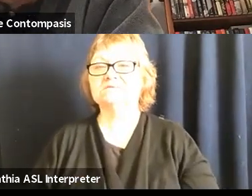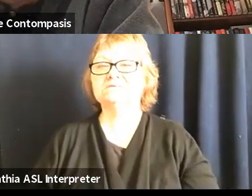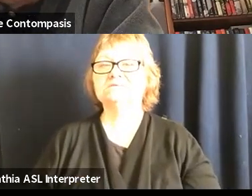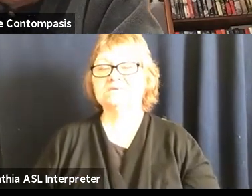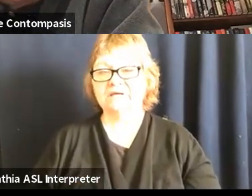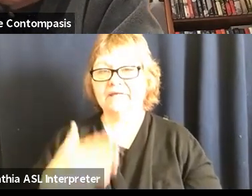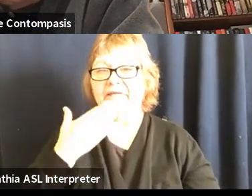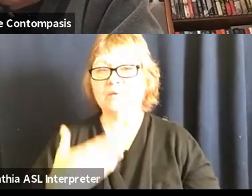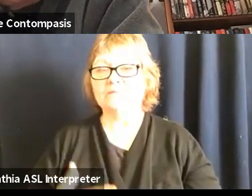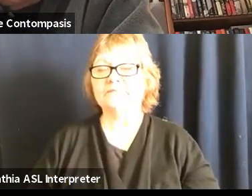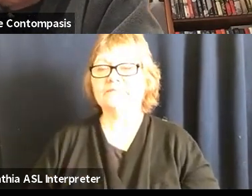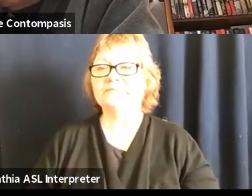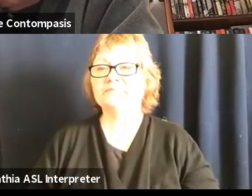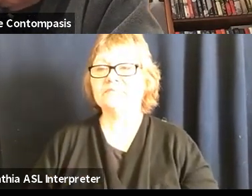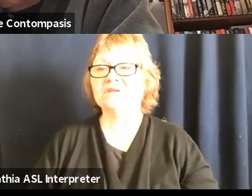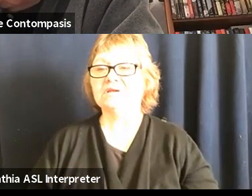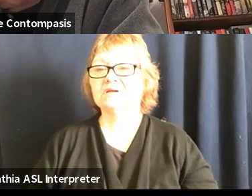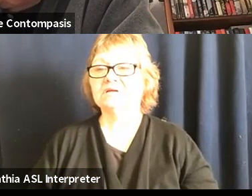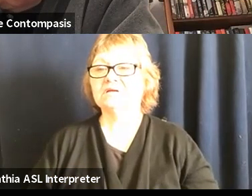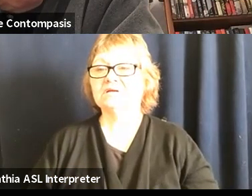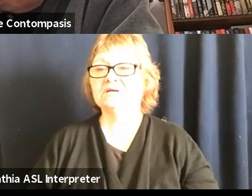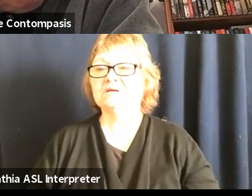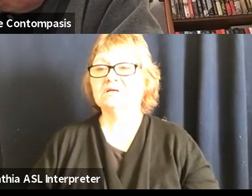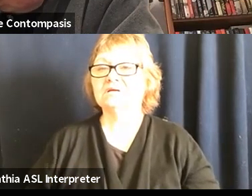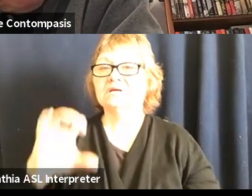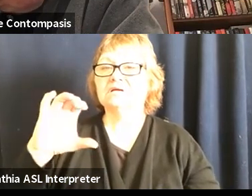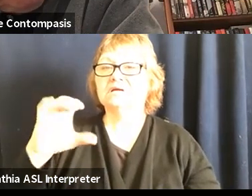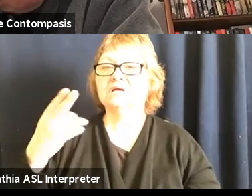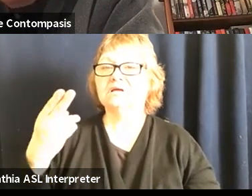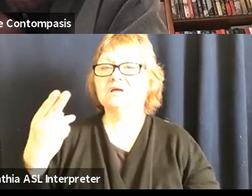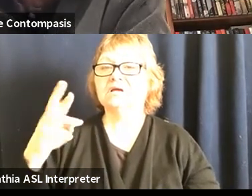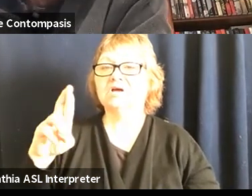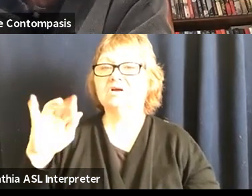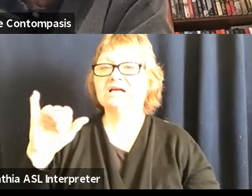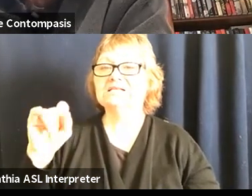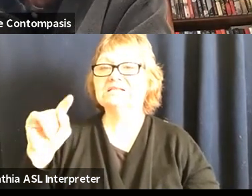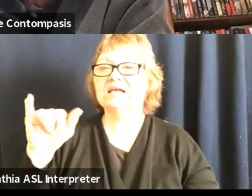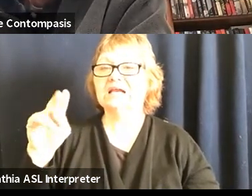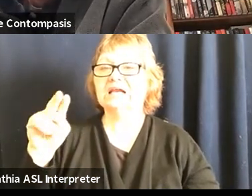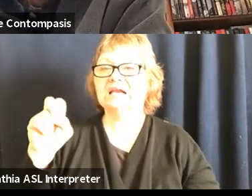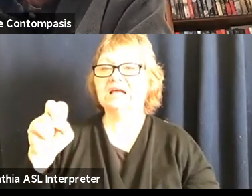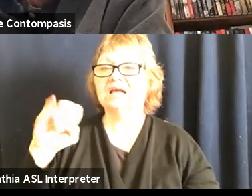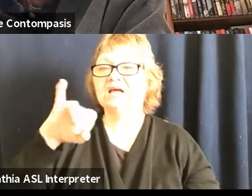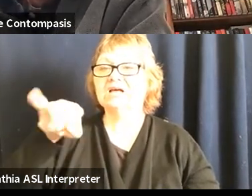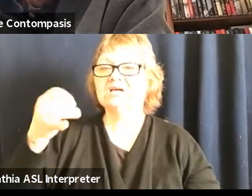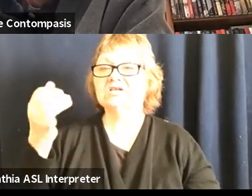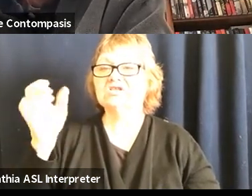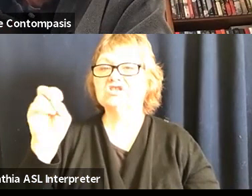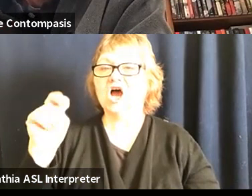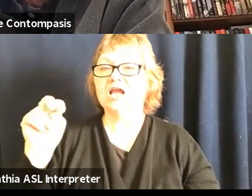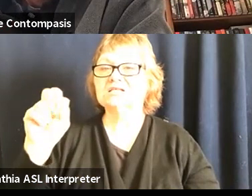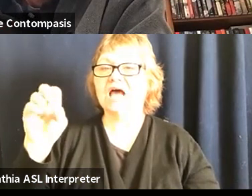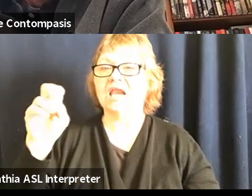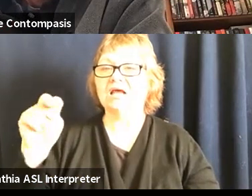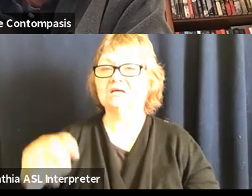Thank you. Next person is Christine Johnson, followed by Mike Skolka and Dora